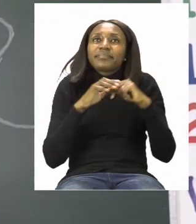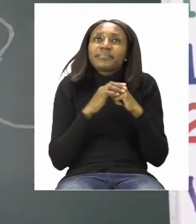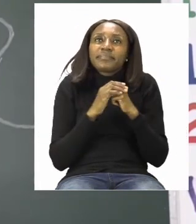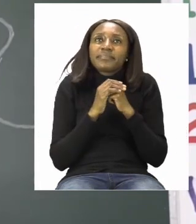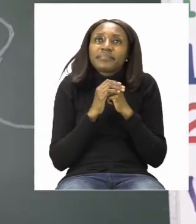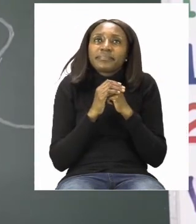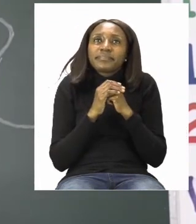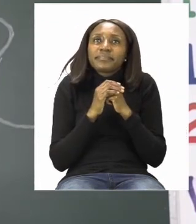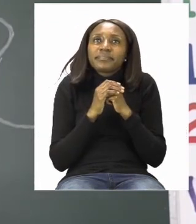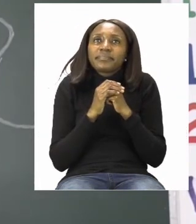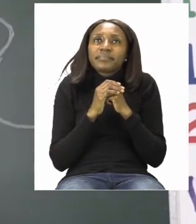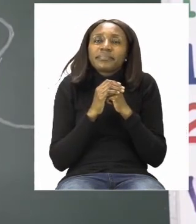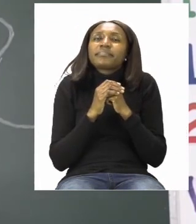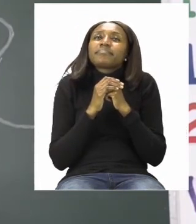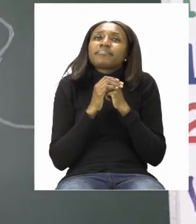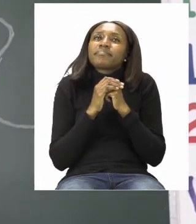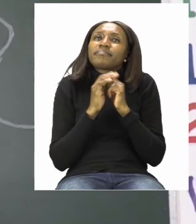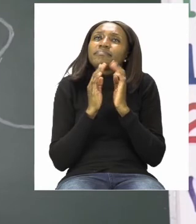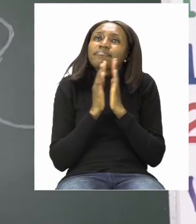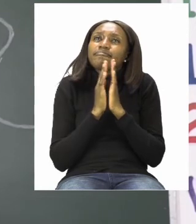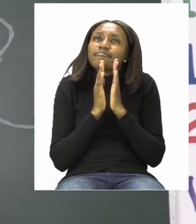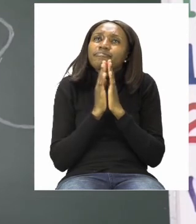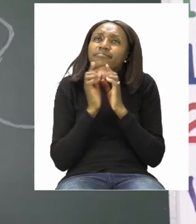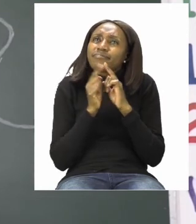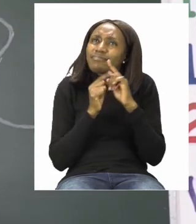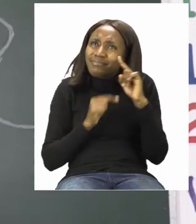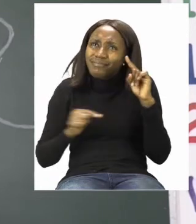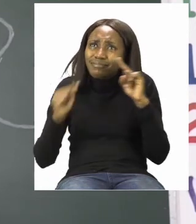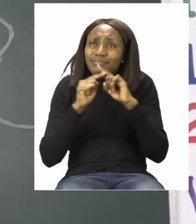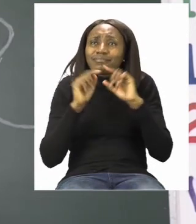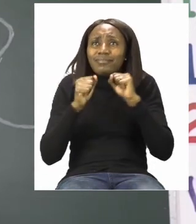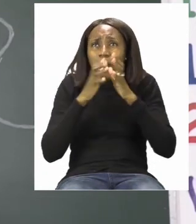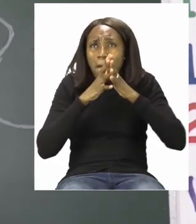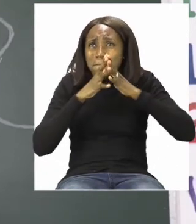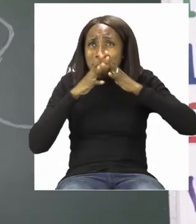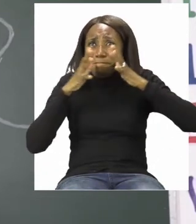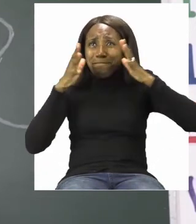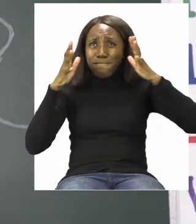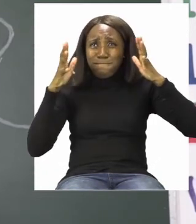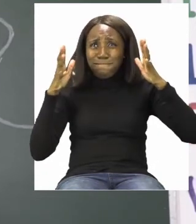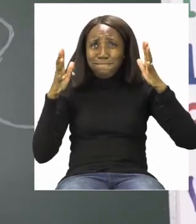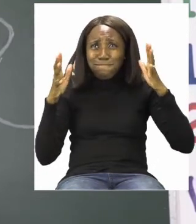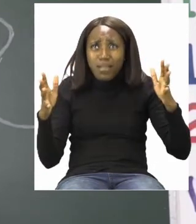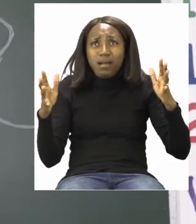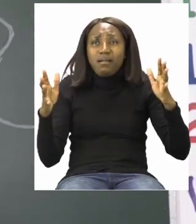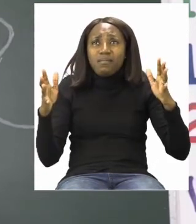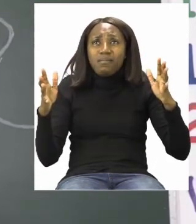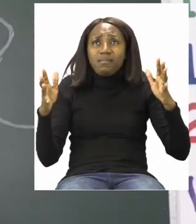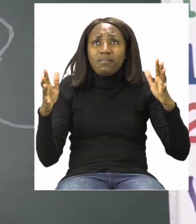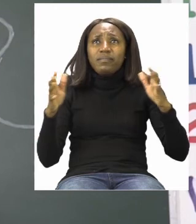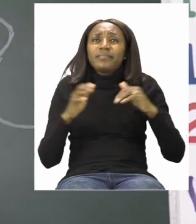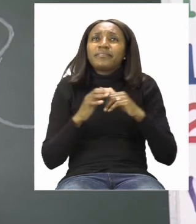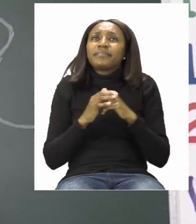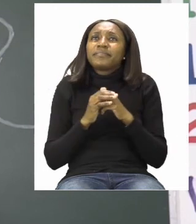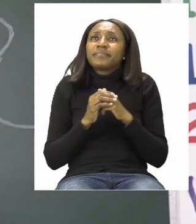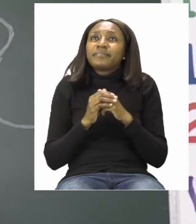So please make sure that your circle is so big it fits in the space. When